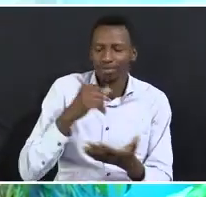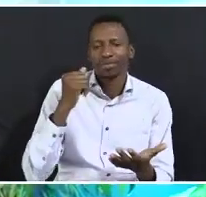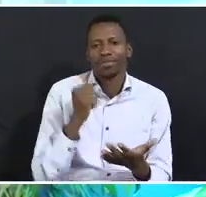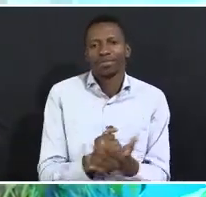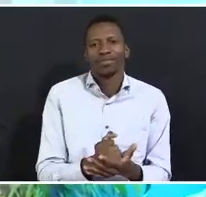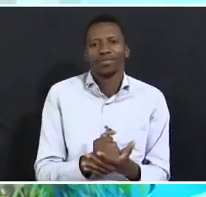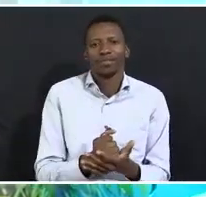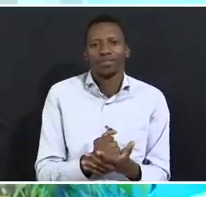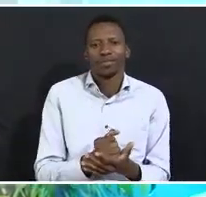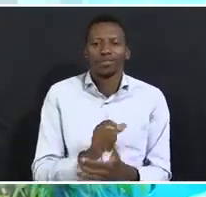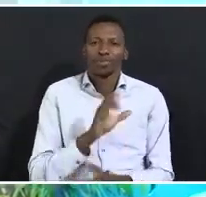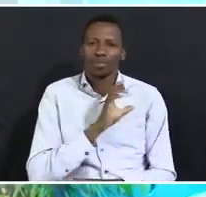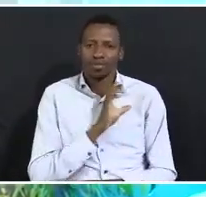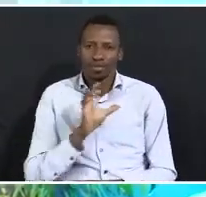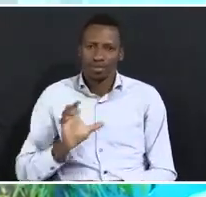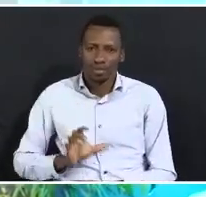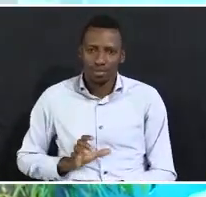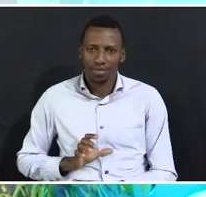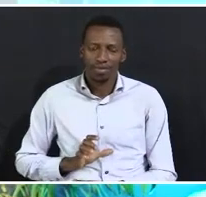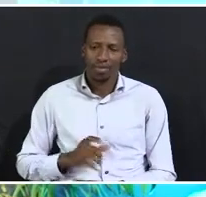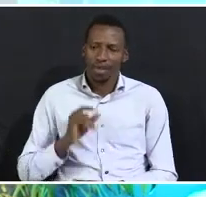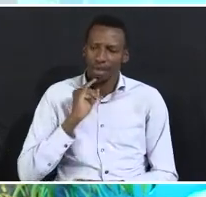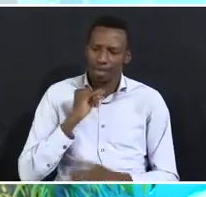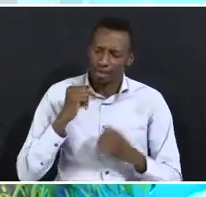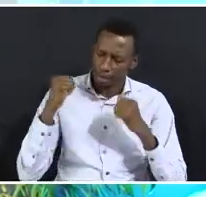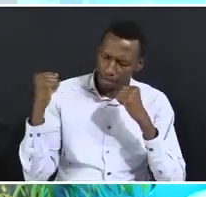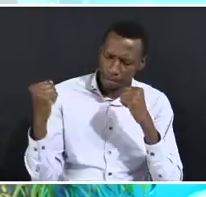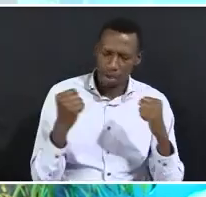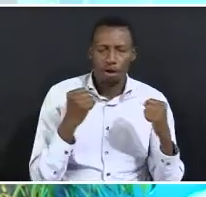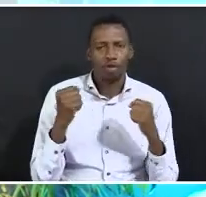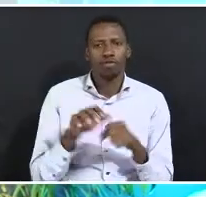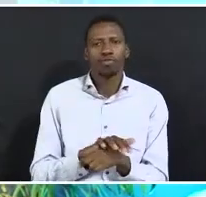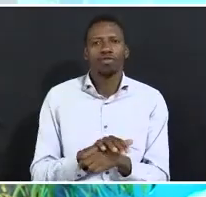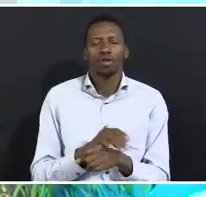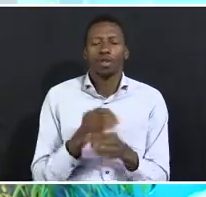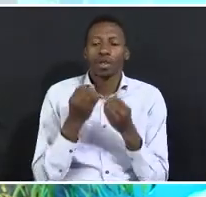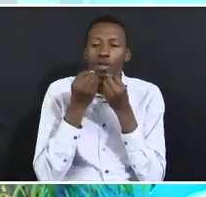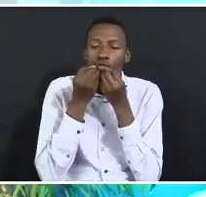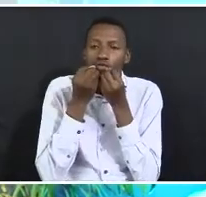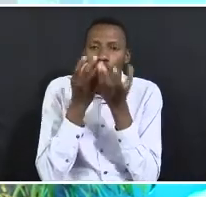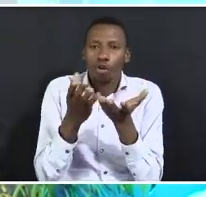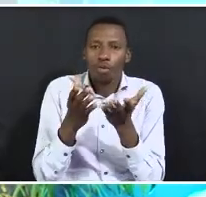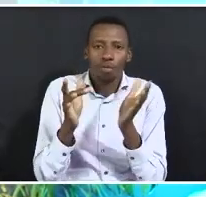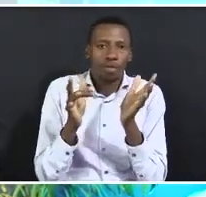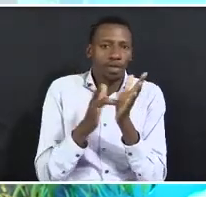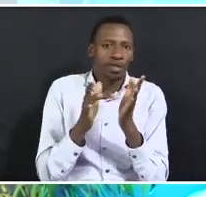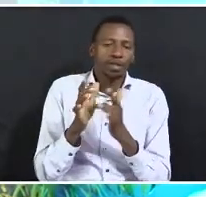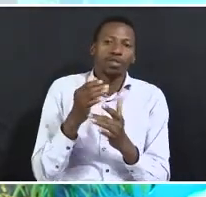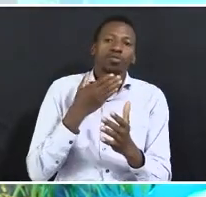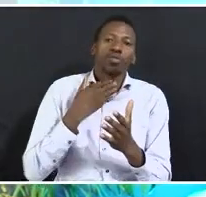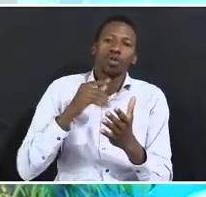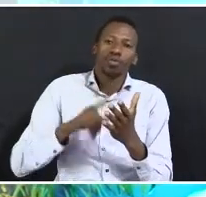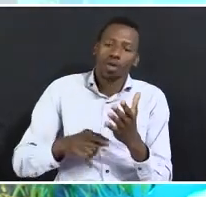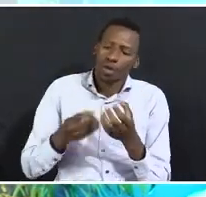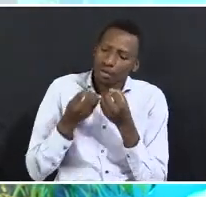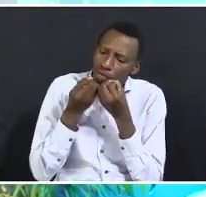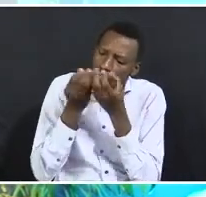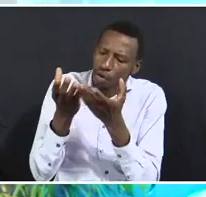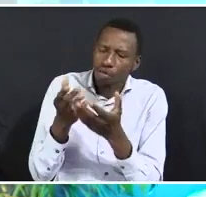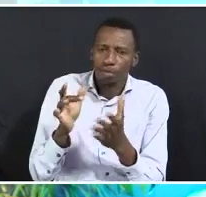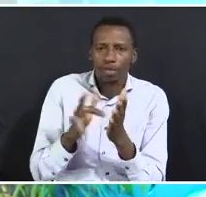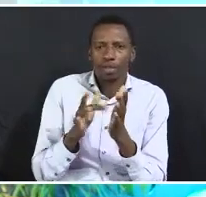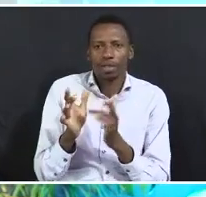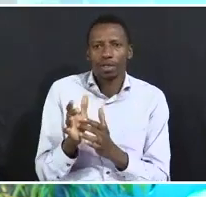Christ is mighty. Christ is powerful. Tell Jesus what you need. Tell Jesus about